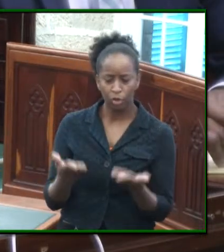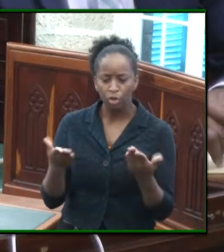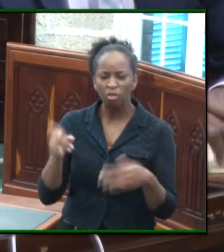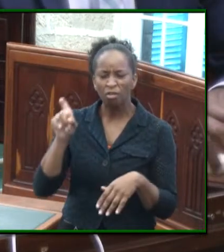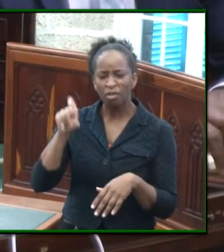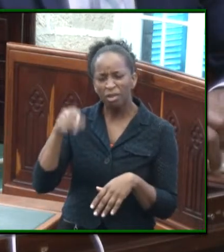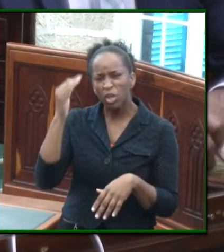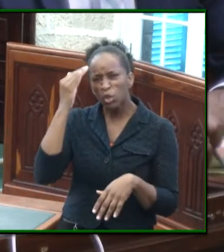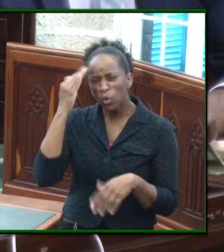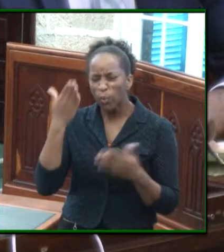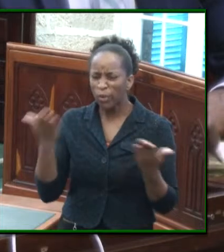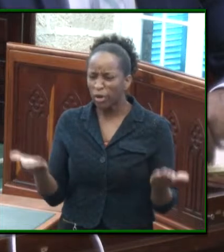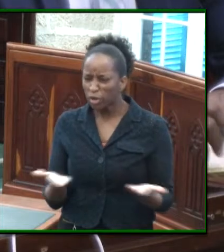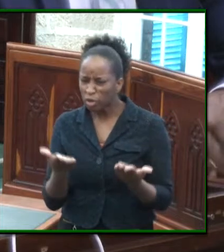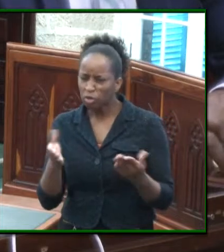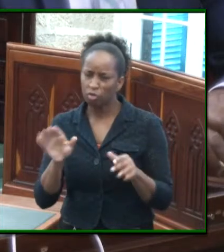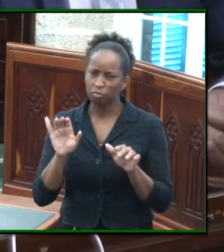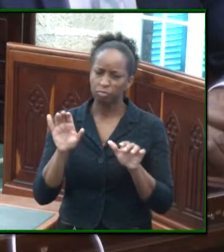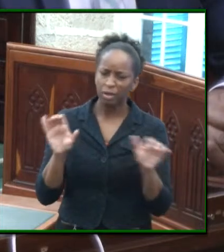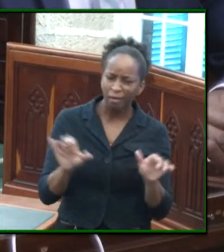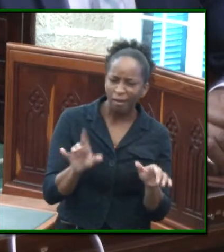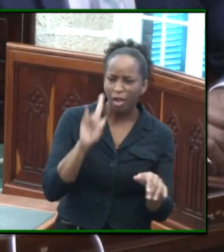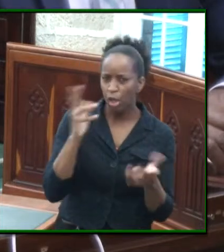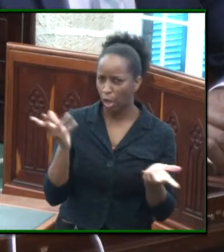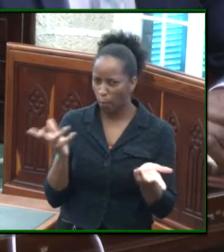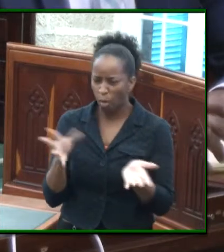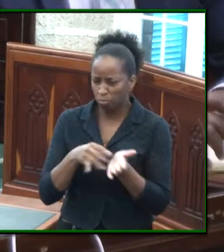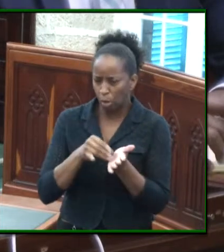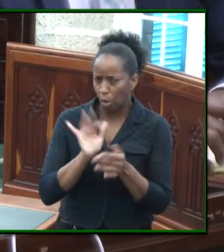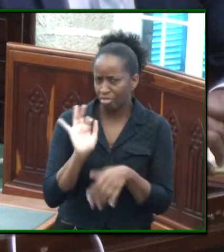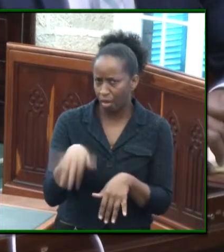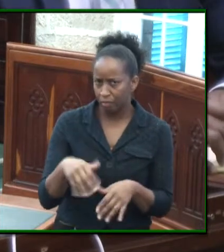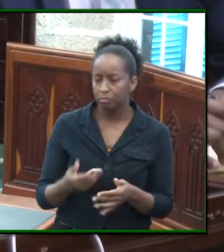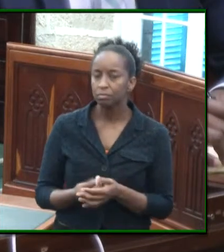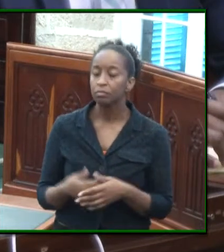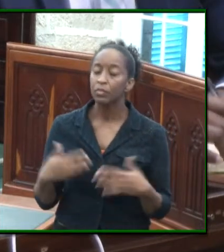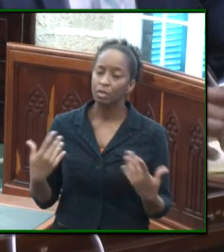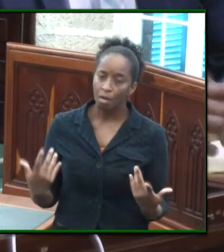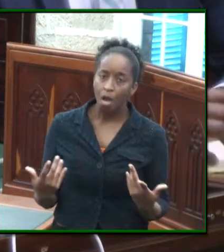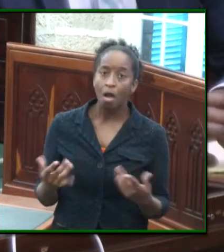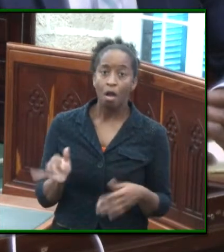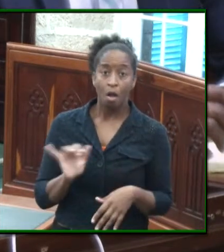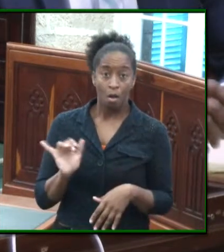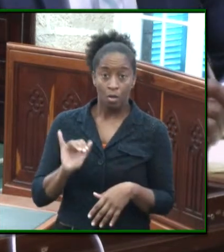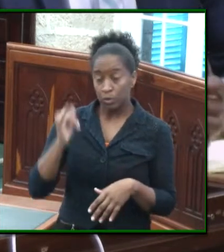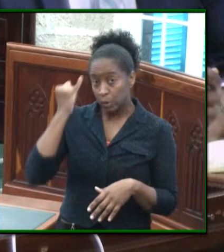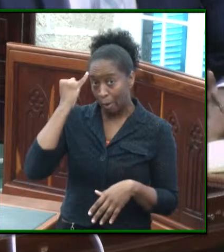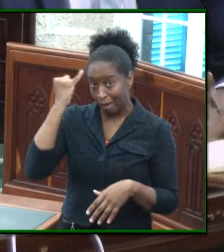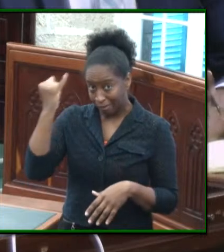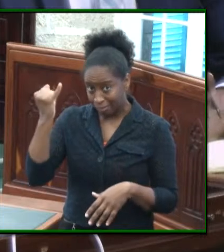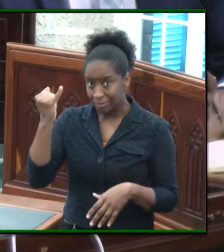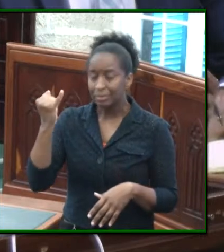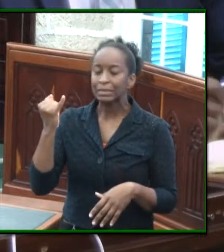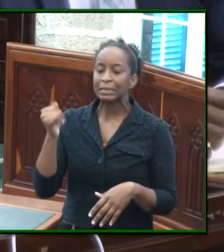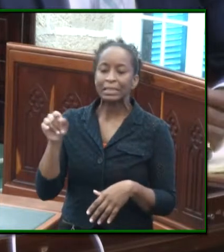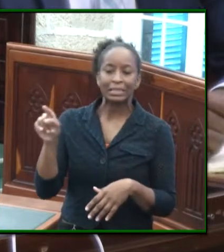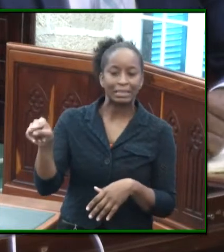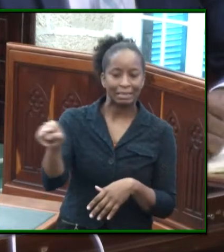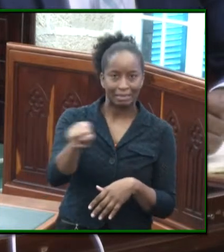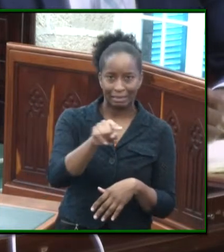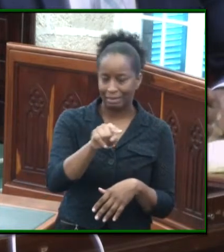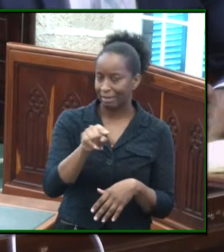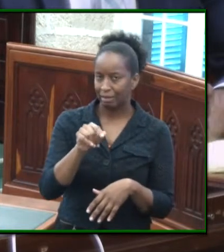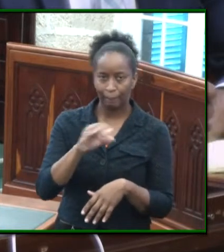the option of recruiting from scratch young men and women from across the region to come